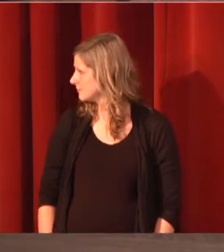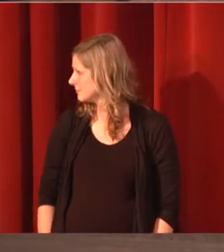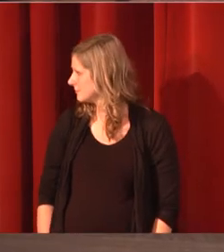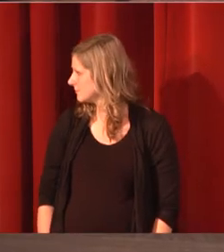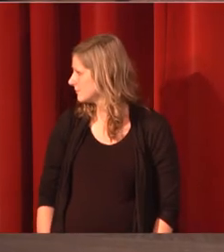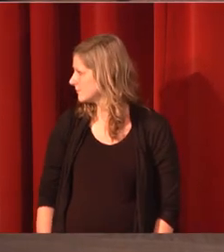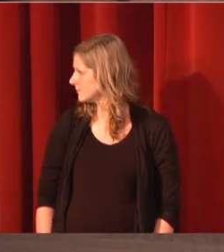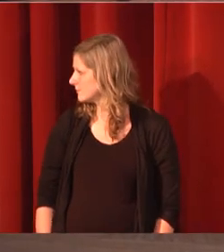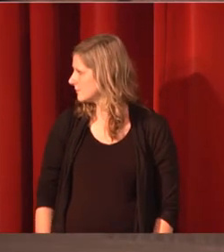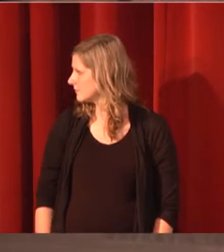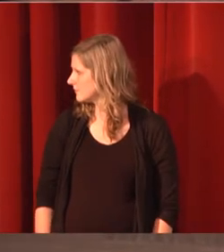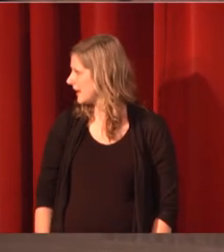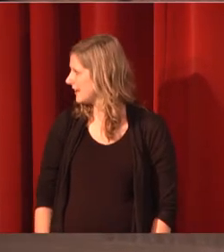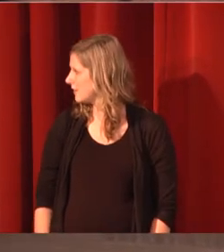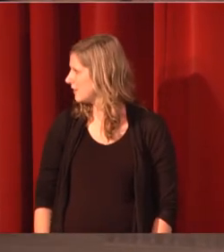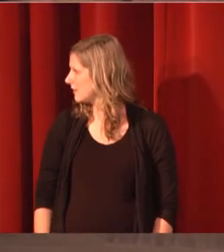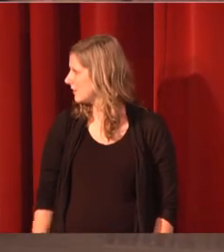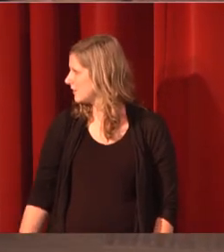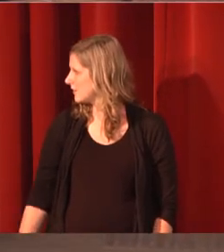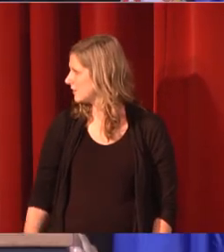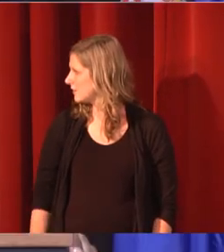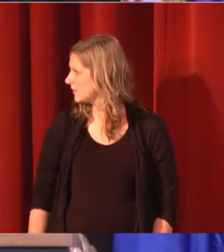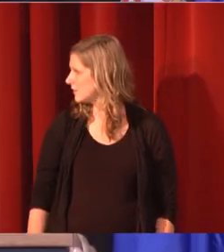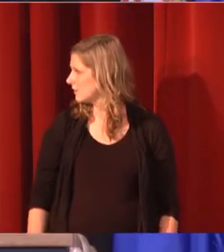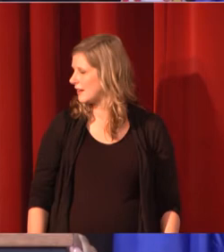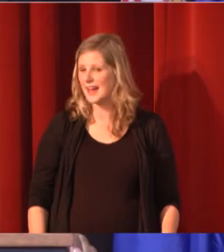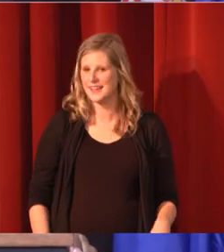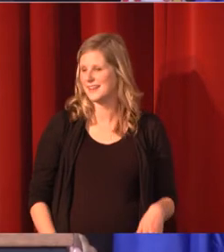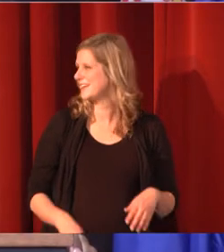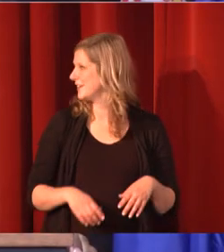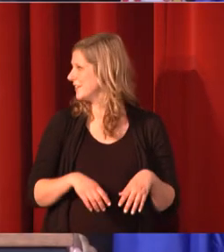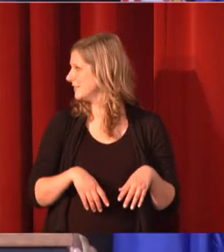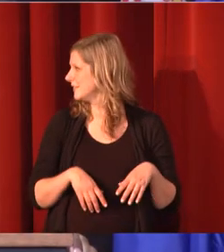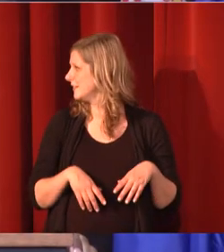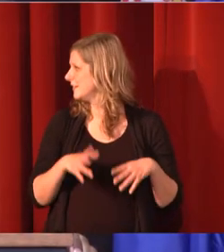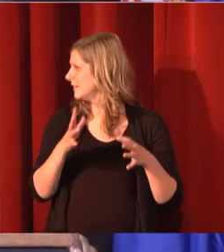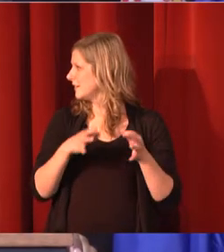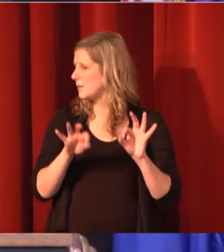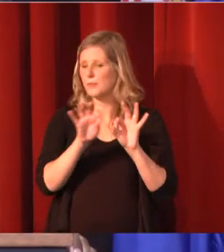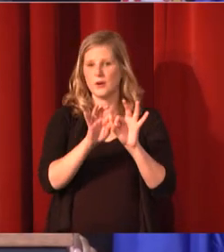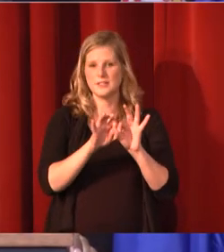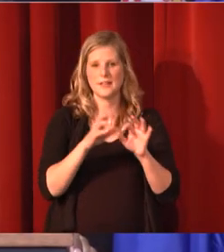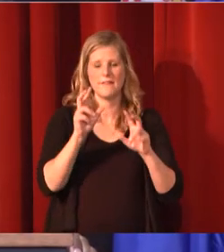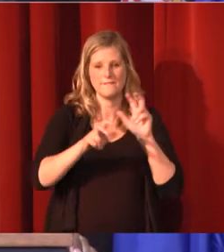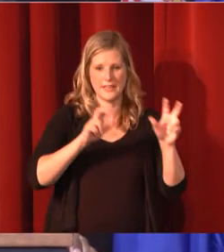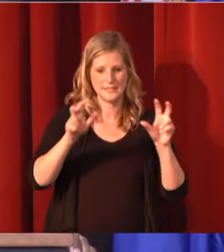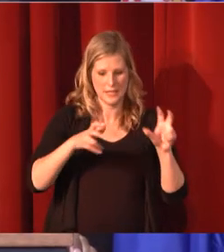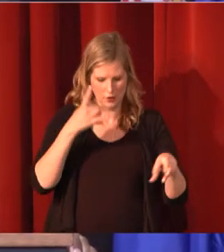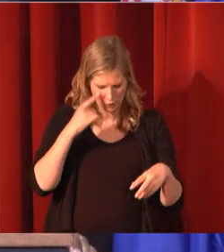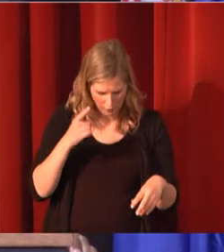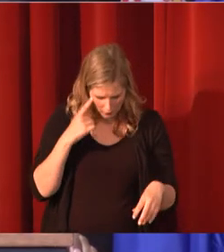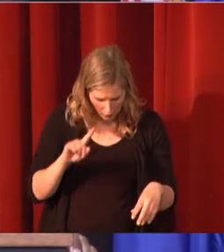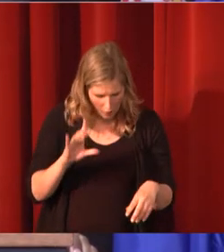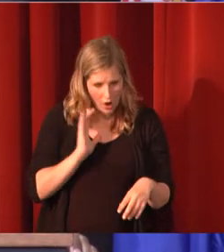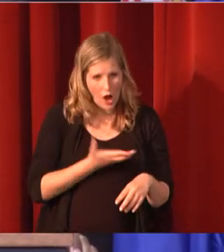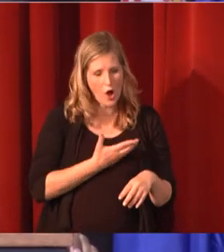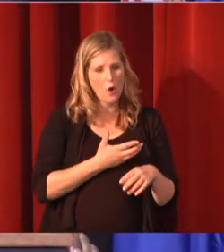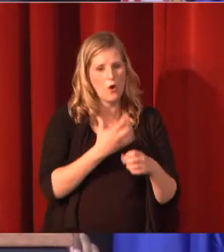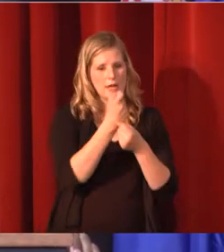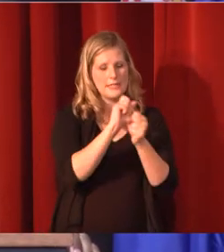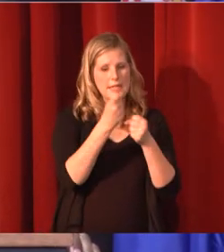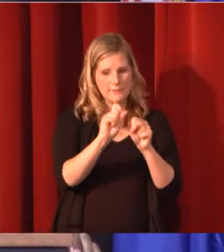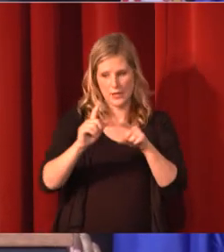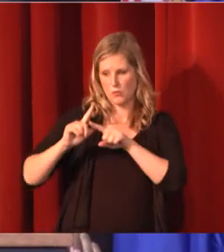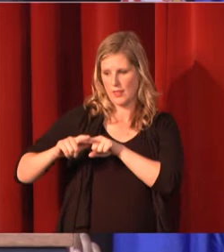we've learned tough and painful lessons about the importance of investing to keep our infrastructure safe and